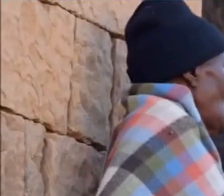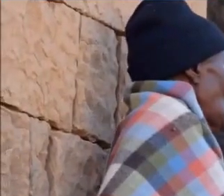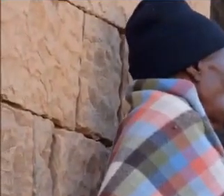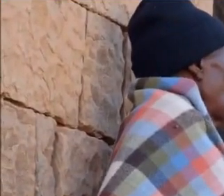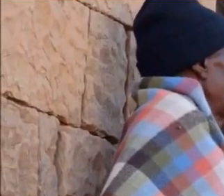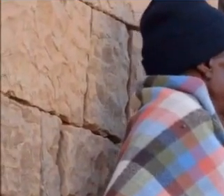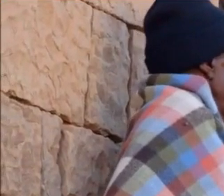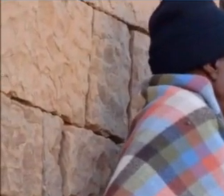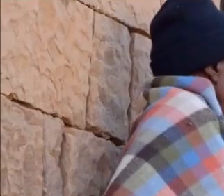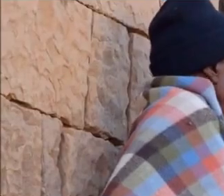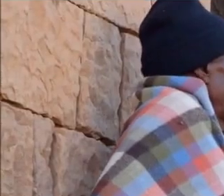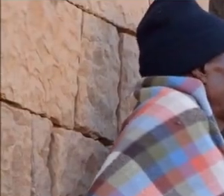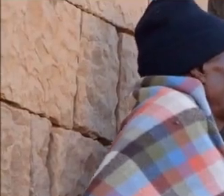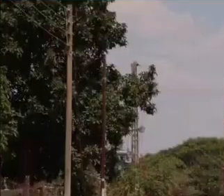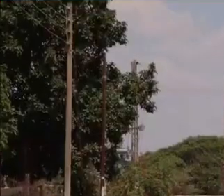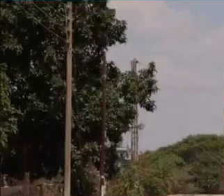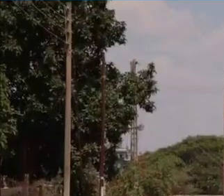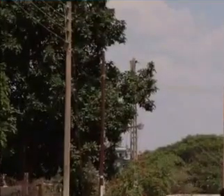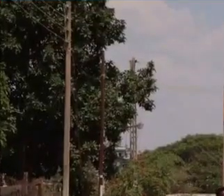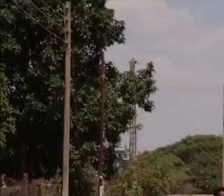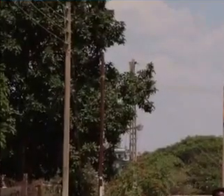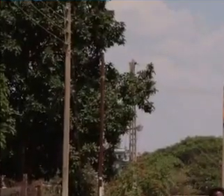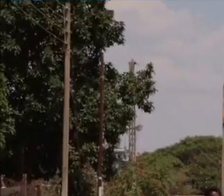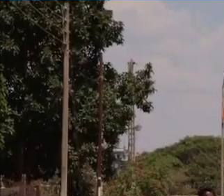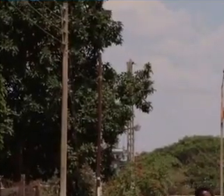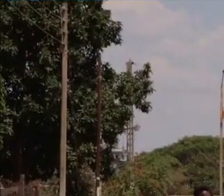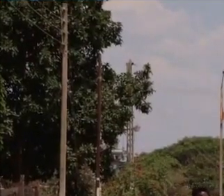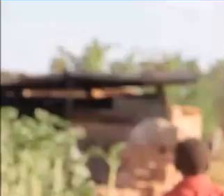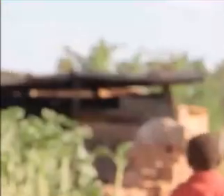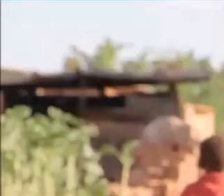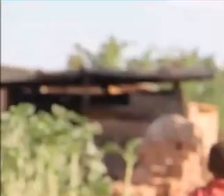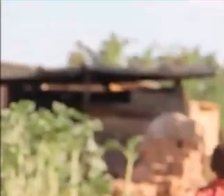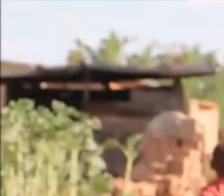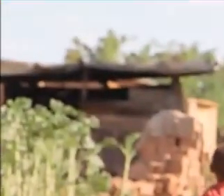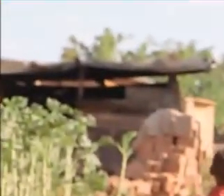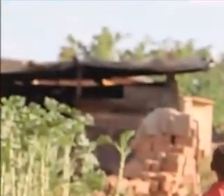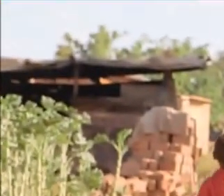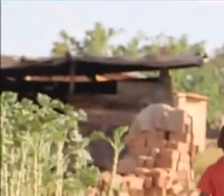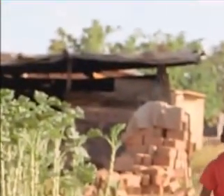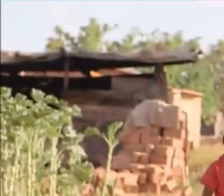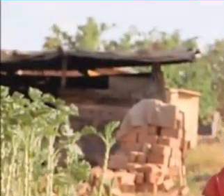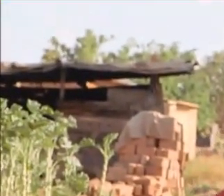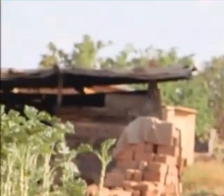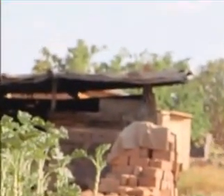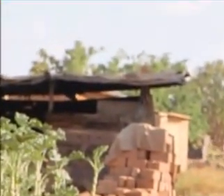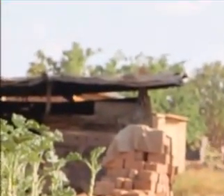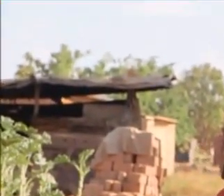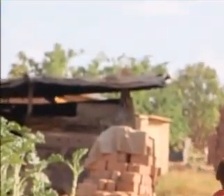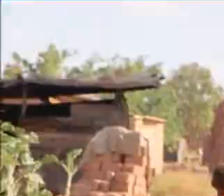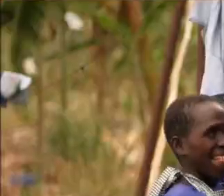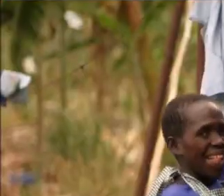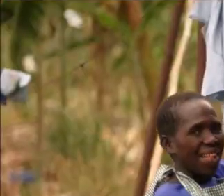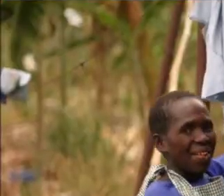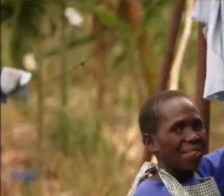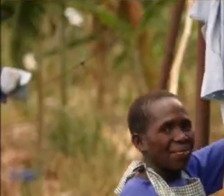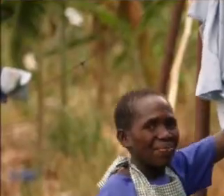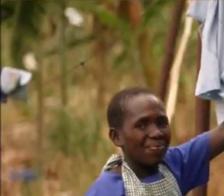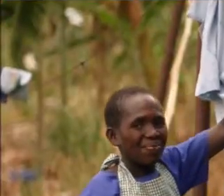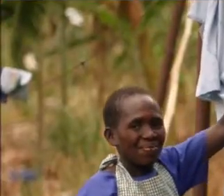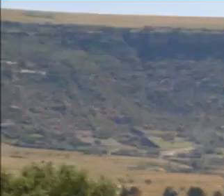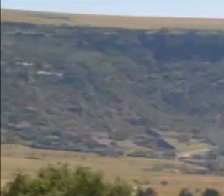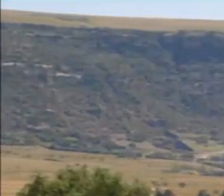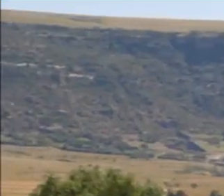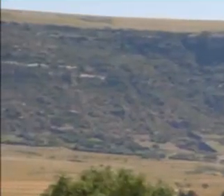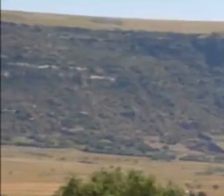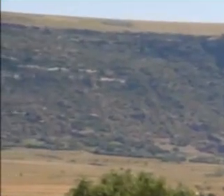Particularly with young women, we've been doing this through our DREAMS initiative, which is focused on preventing infections in adolescents and young girls between the ages